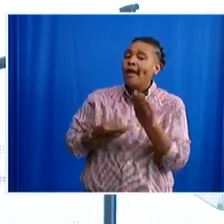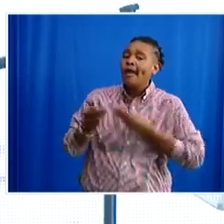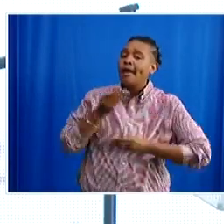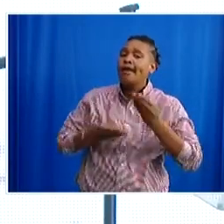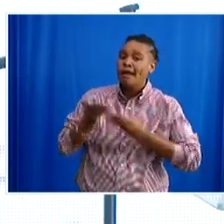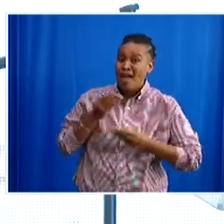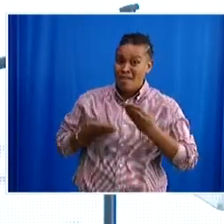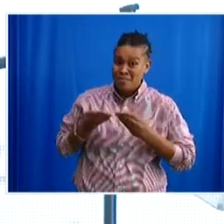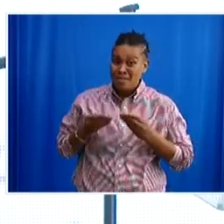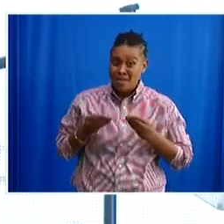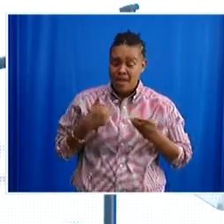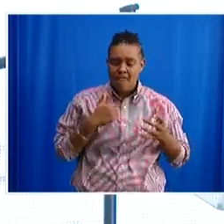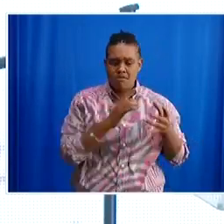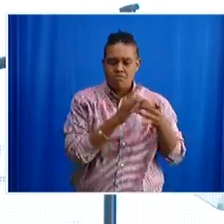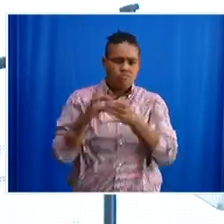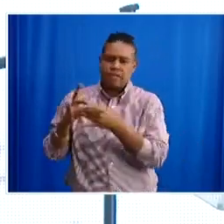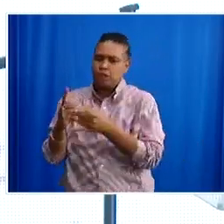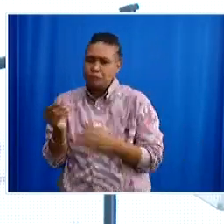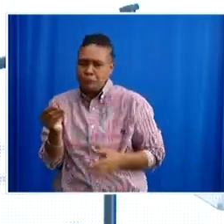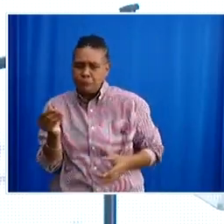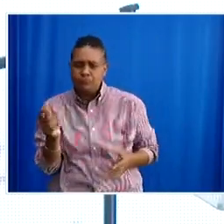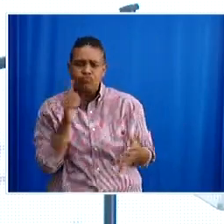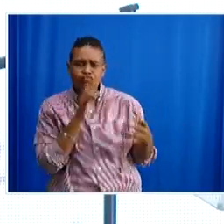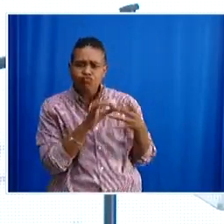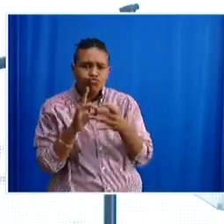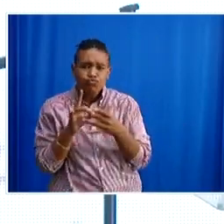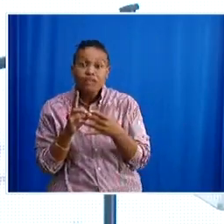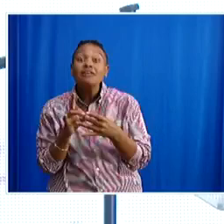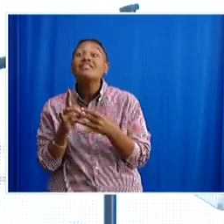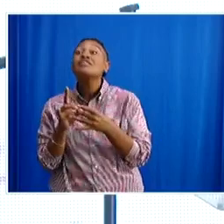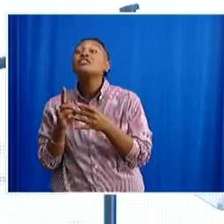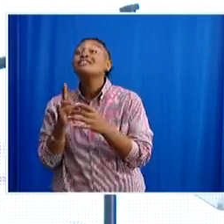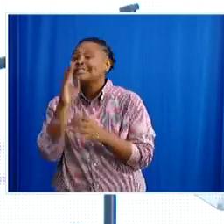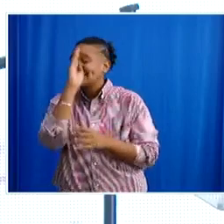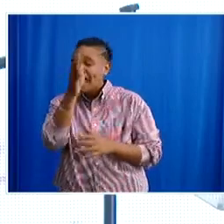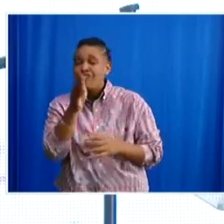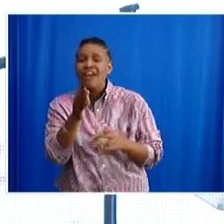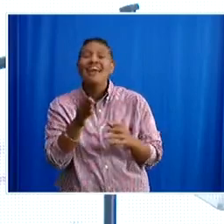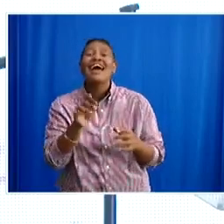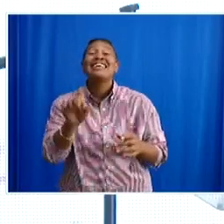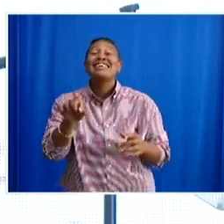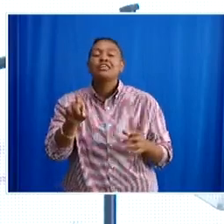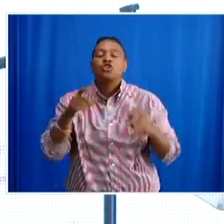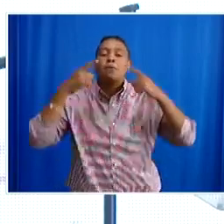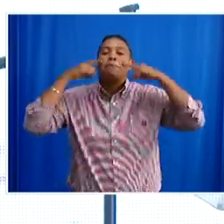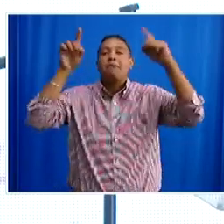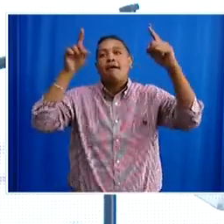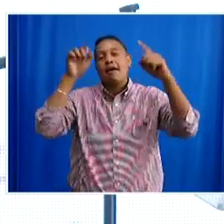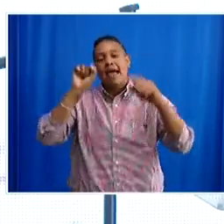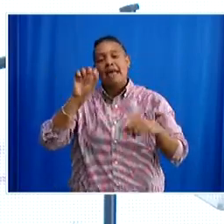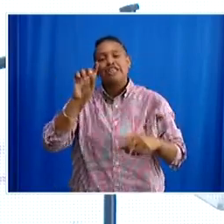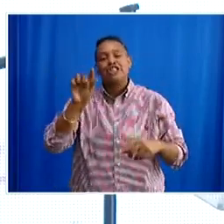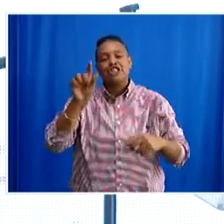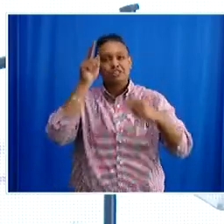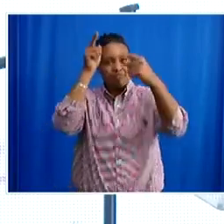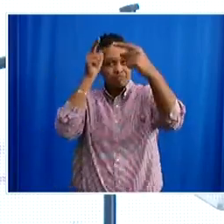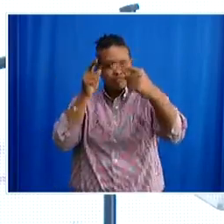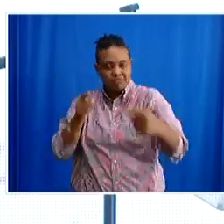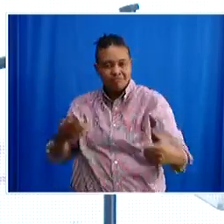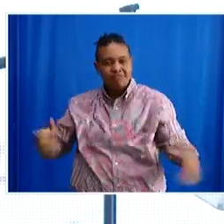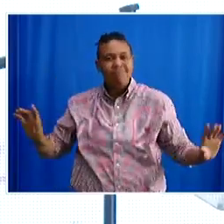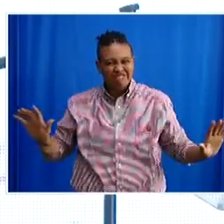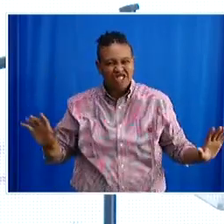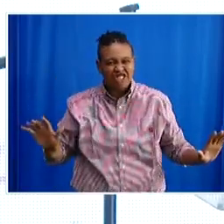direct relationship with and is necessary to achieve the SDGs. But if investment